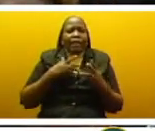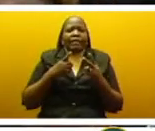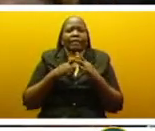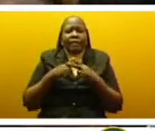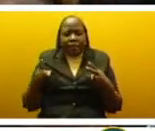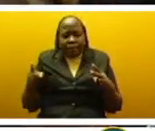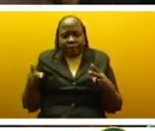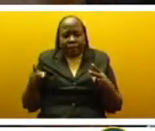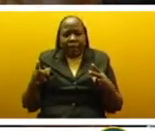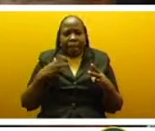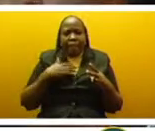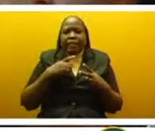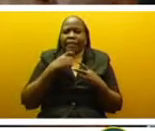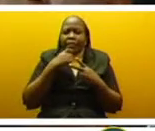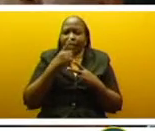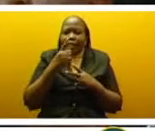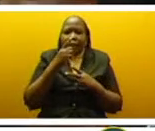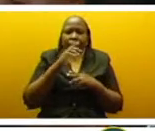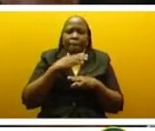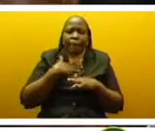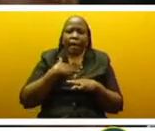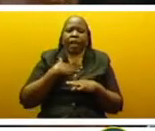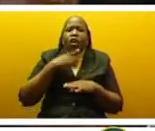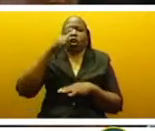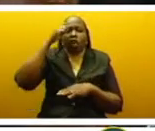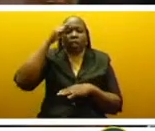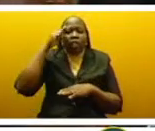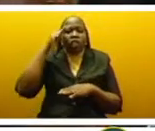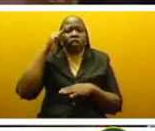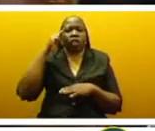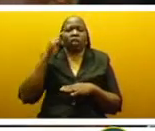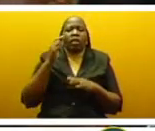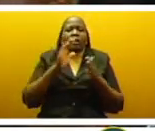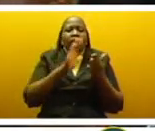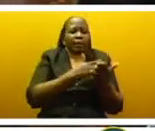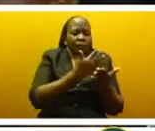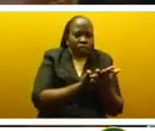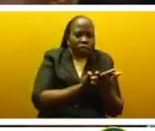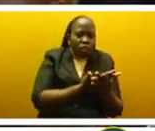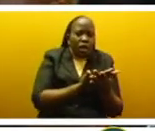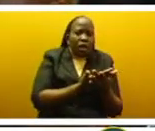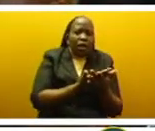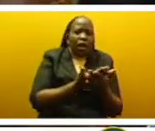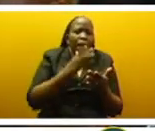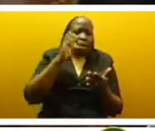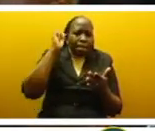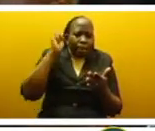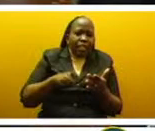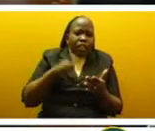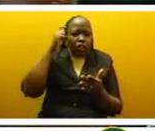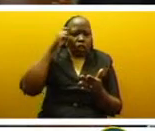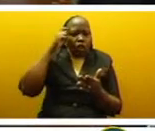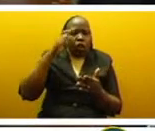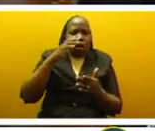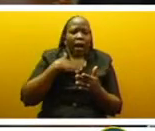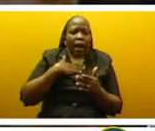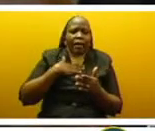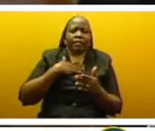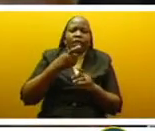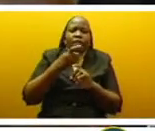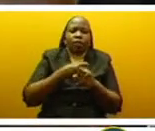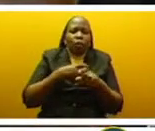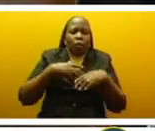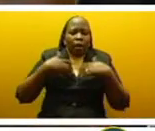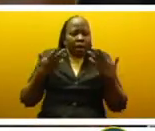that in my original submissions. Where did we come from? We need to know where we came from. one-man